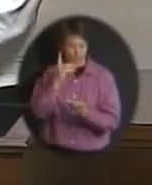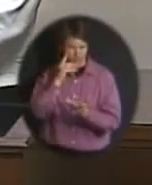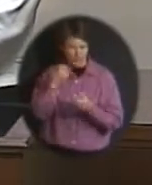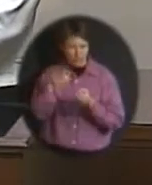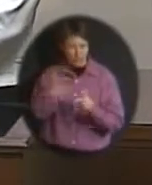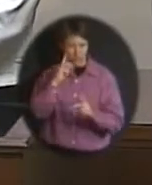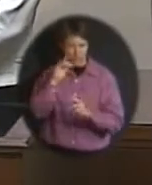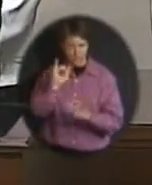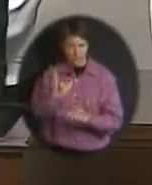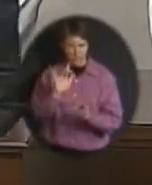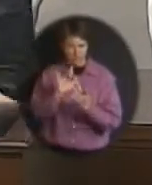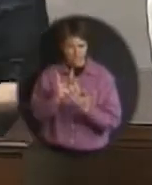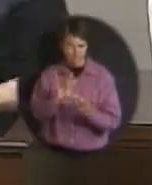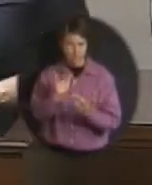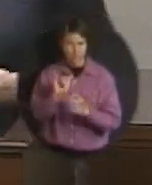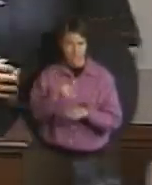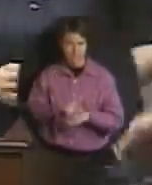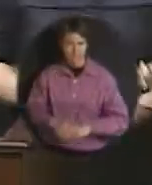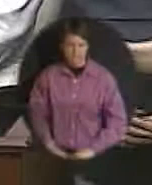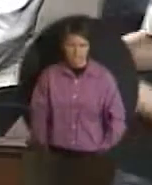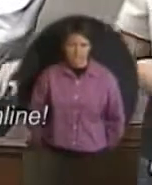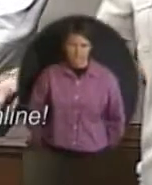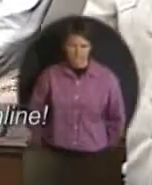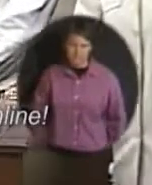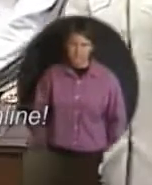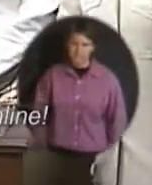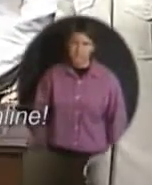that. Okay. Okay? Thank you. Mm-hmm.